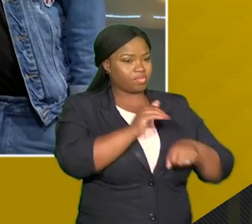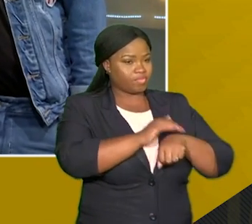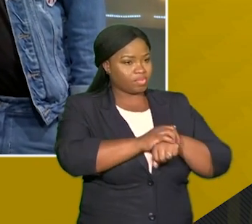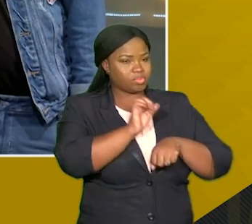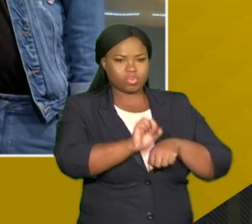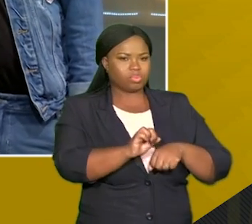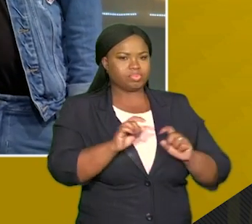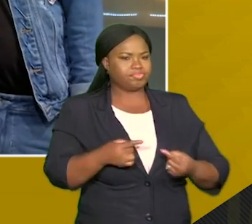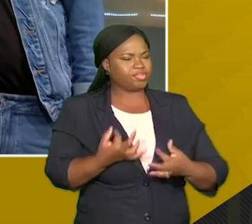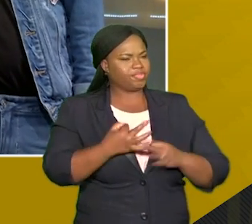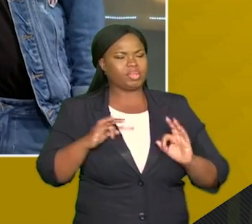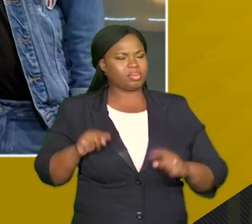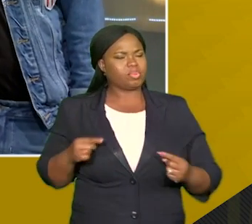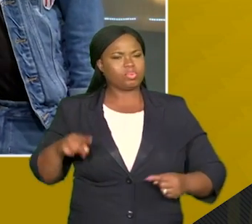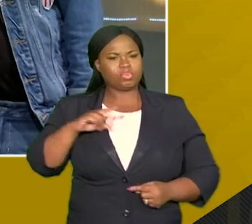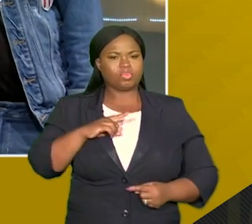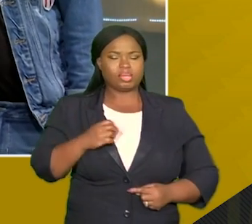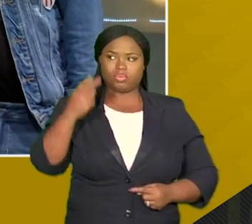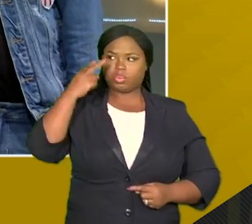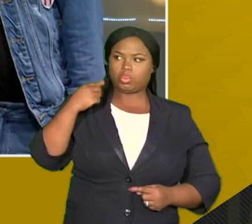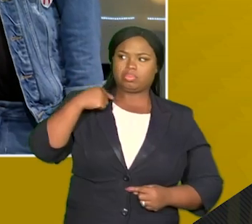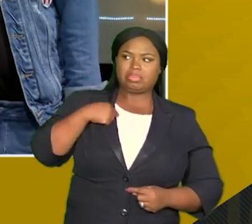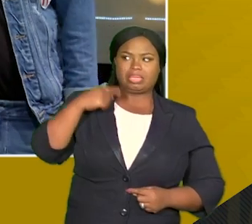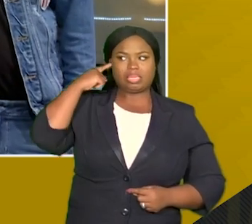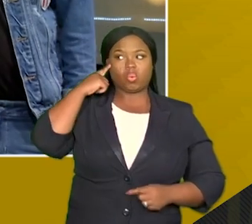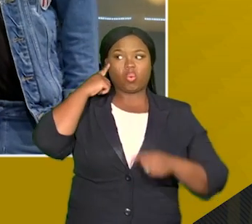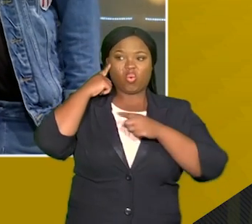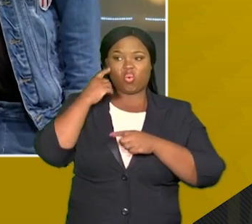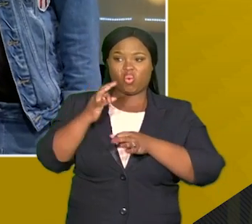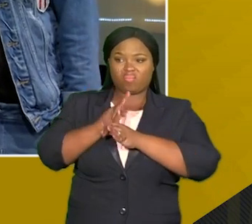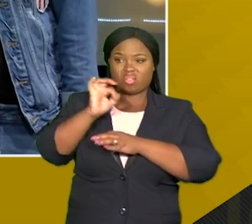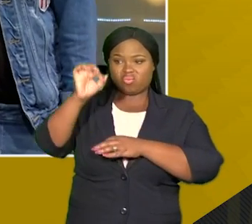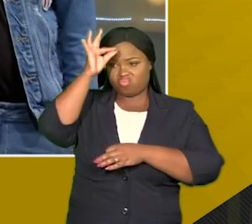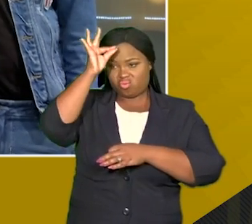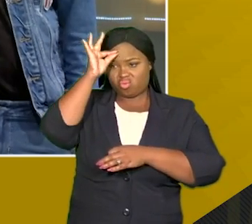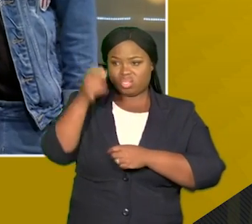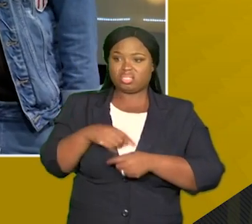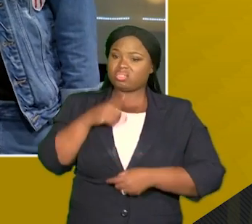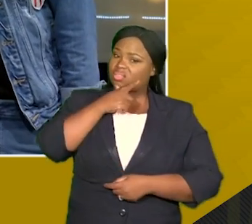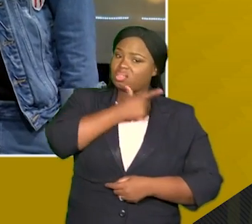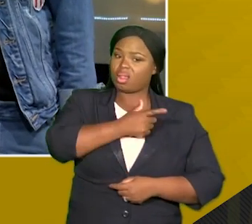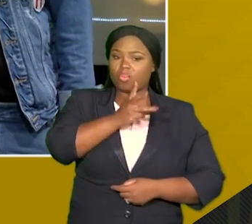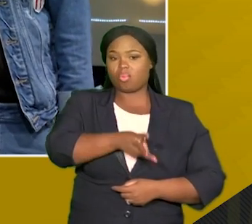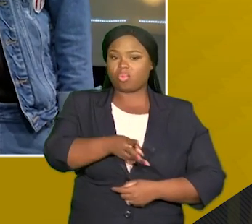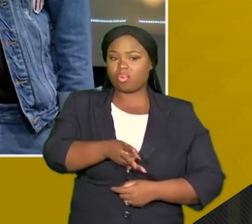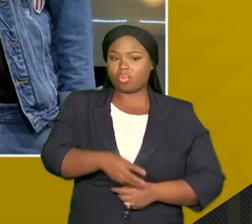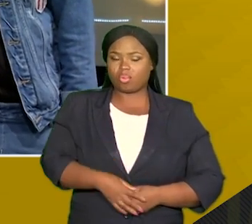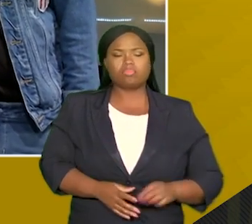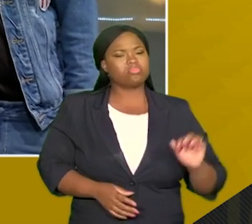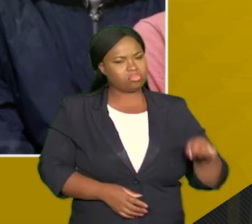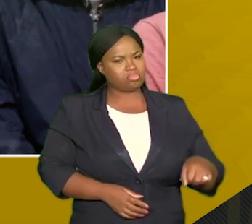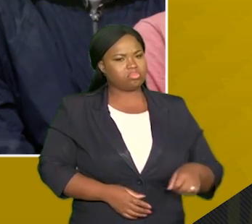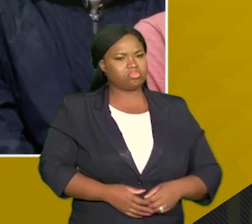bakho awukwazi ukukhululeka kahle ngenxa yokuthi uma bekubuka babuka ukuthi oh konje lo baba wakhe iphoyisa konje uzosiceba ukuthi what's happening and stuff like that.